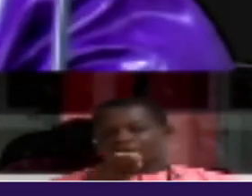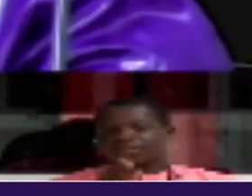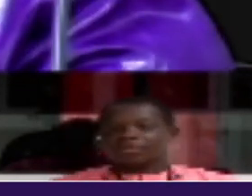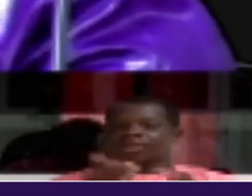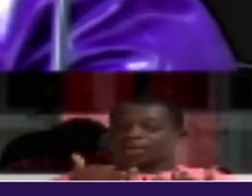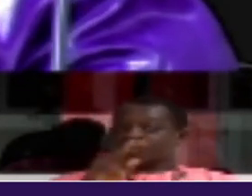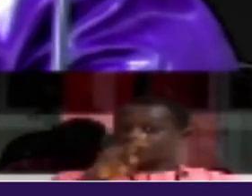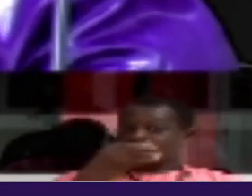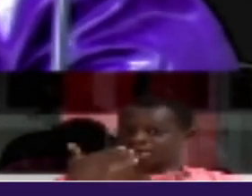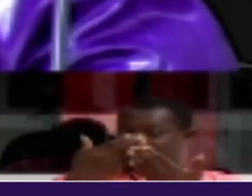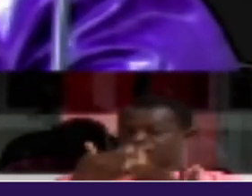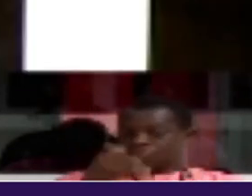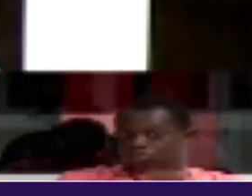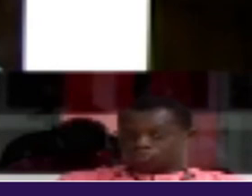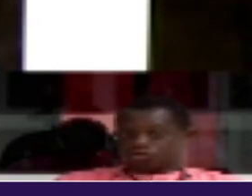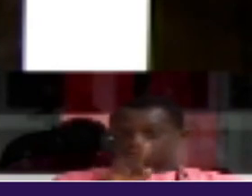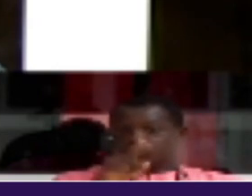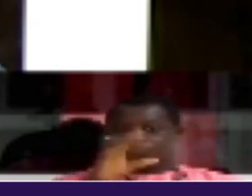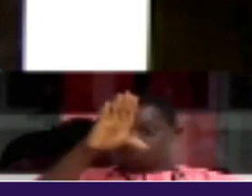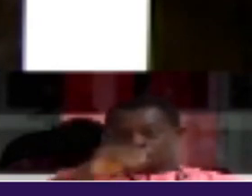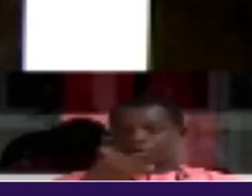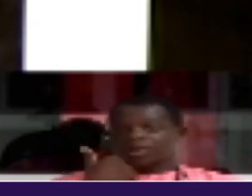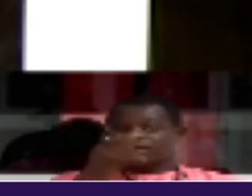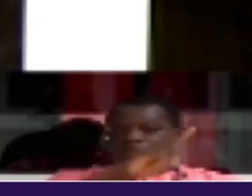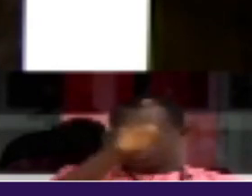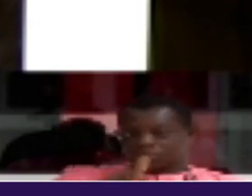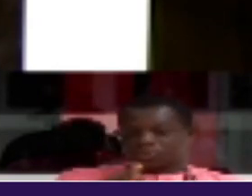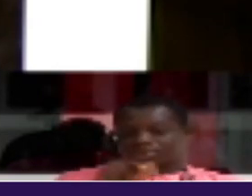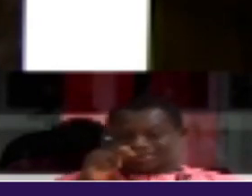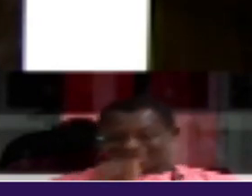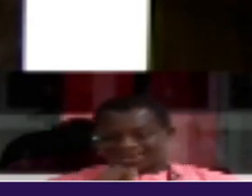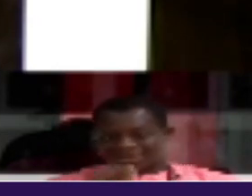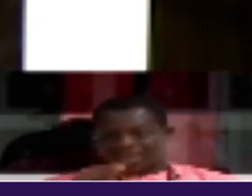ask questions. This is after, when I was